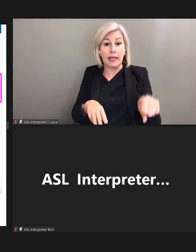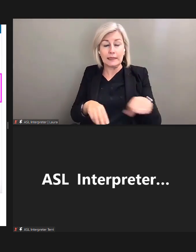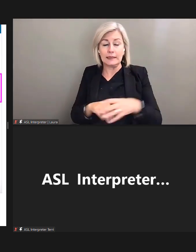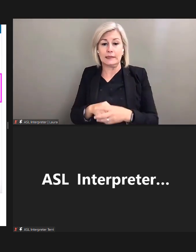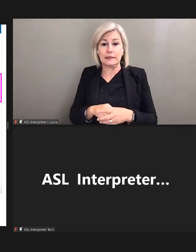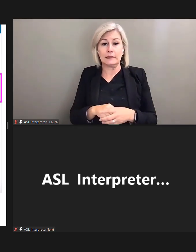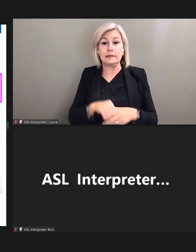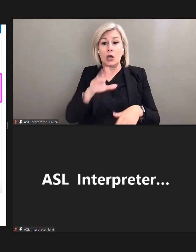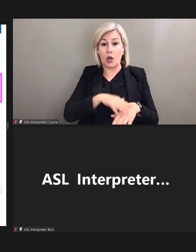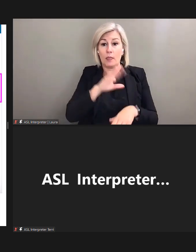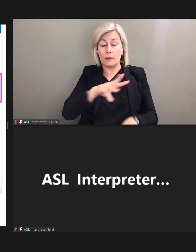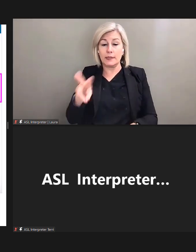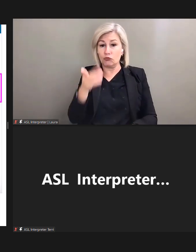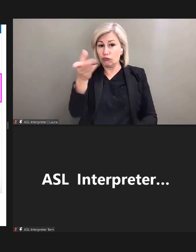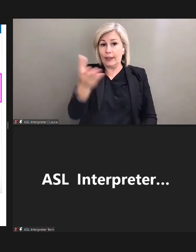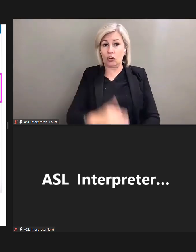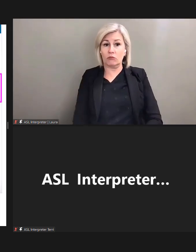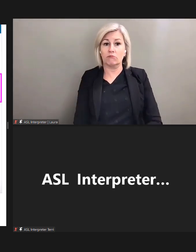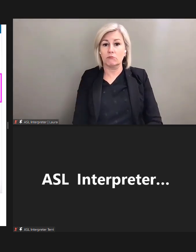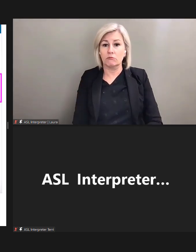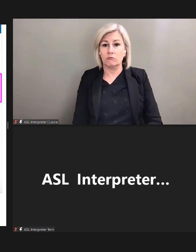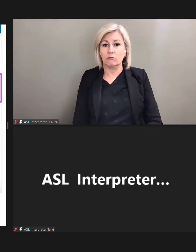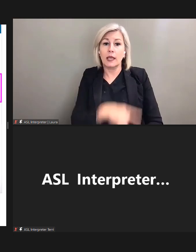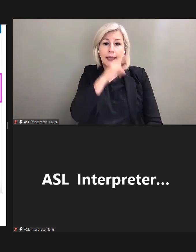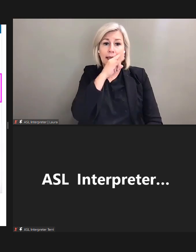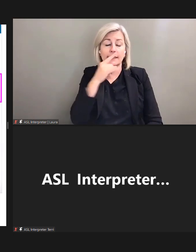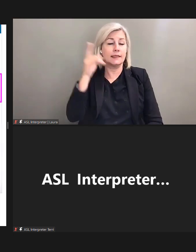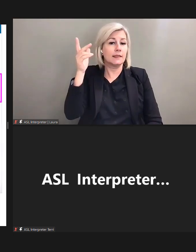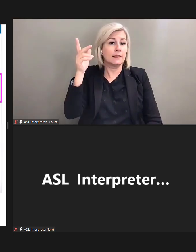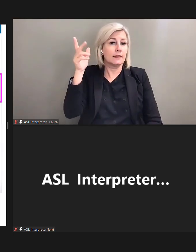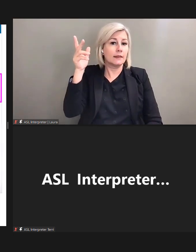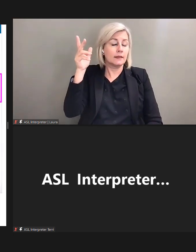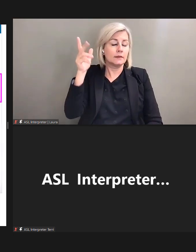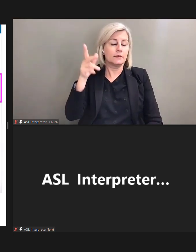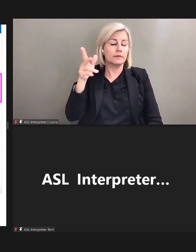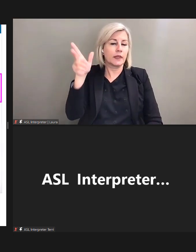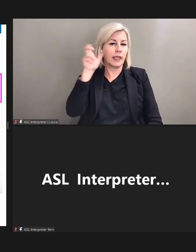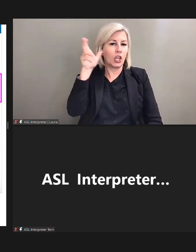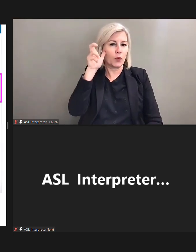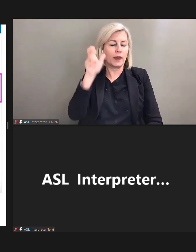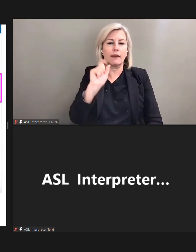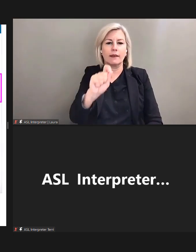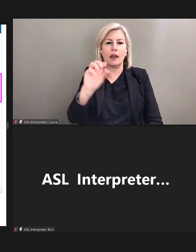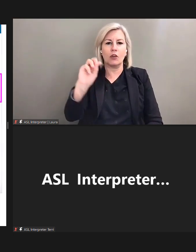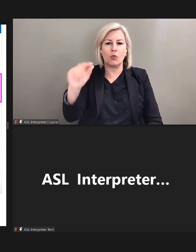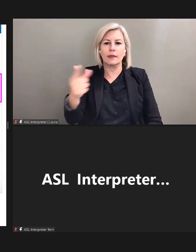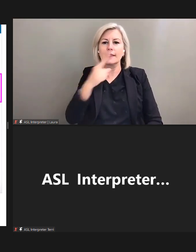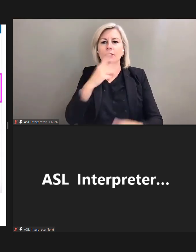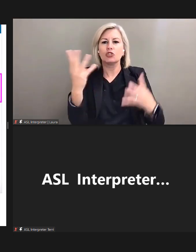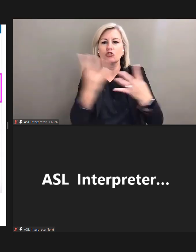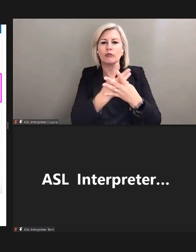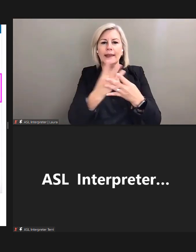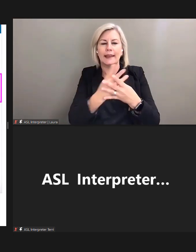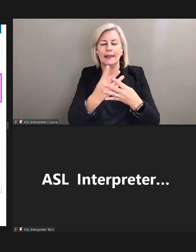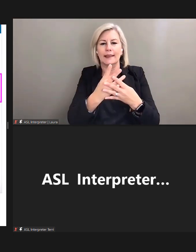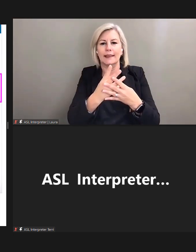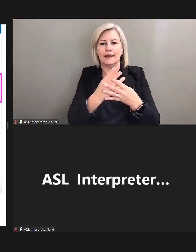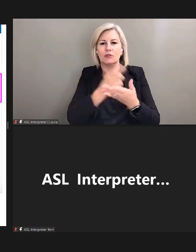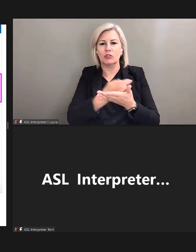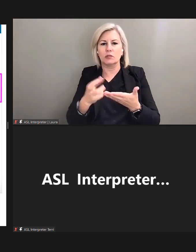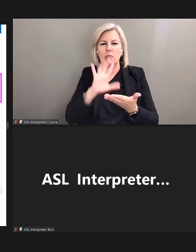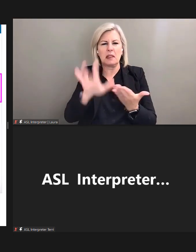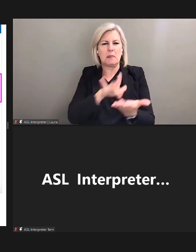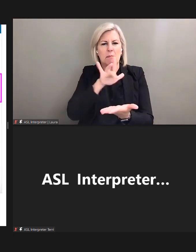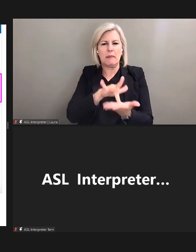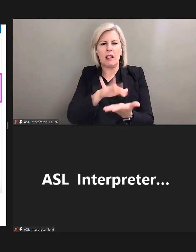on the website right here, kidshearing.org, if you go under where it says screening resources, it's about in